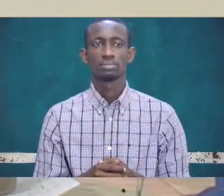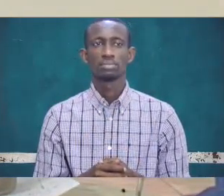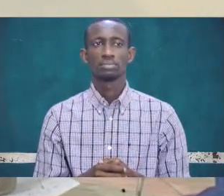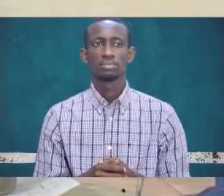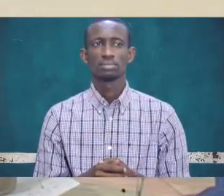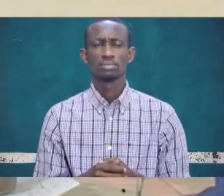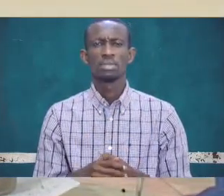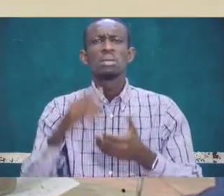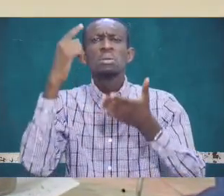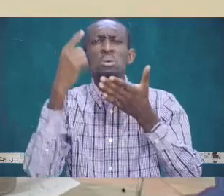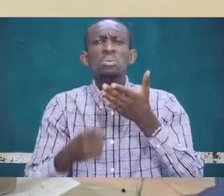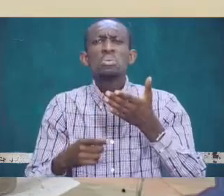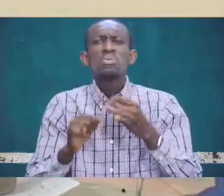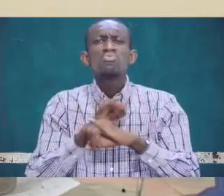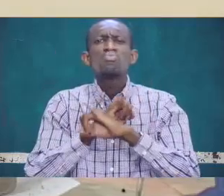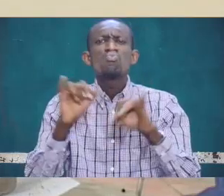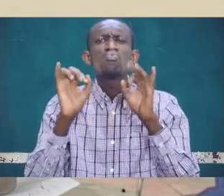What is a pure substance?